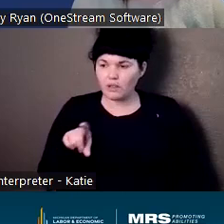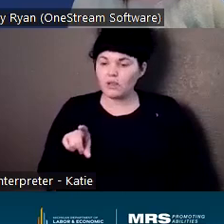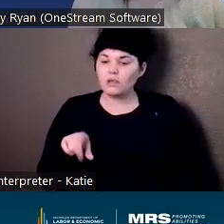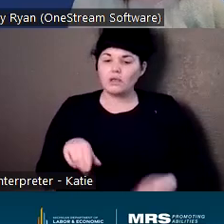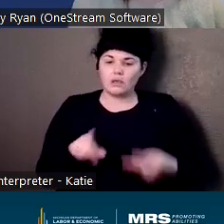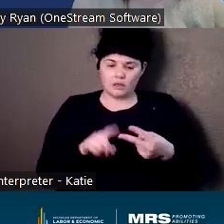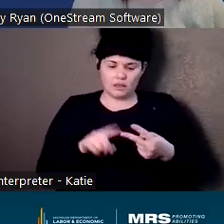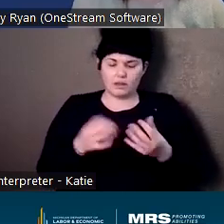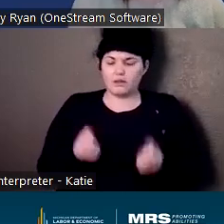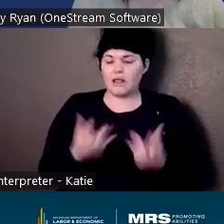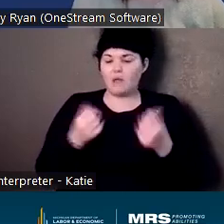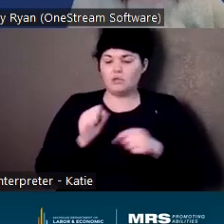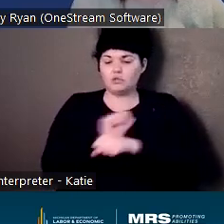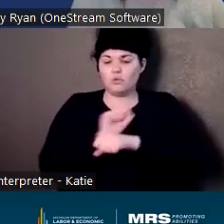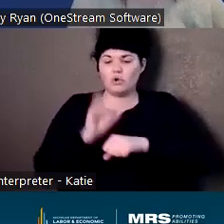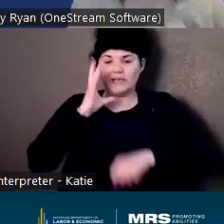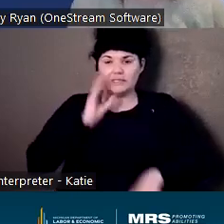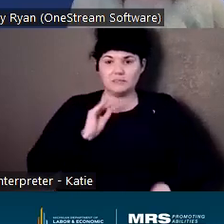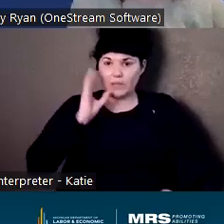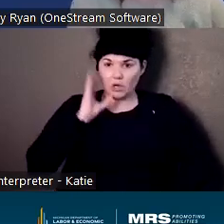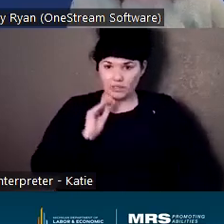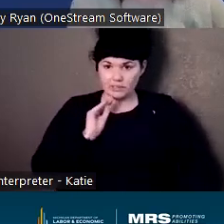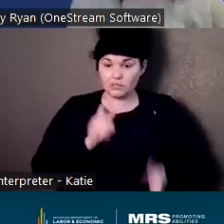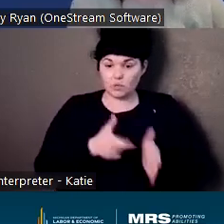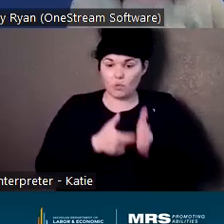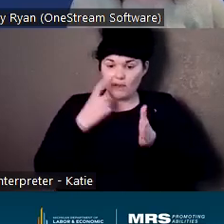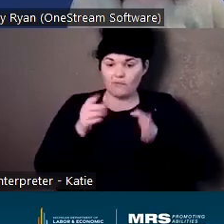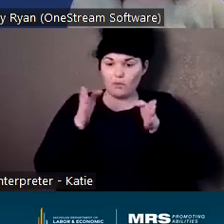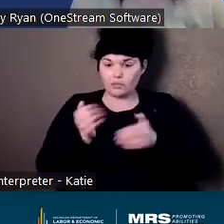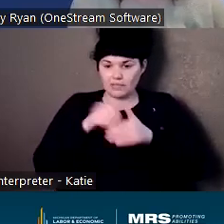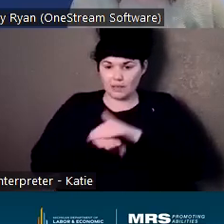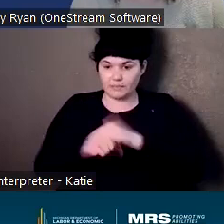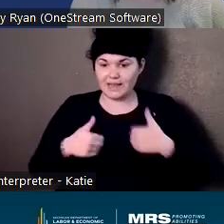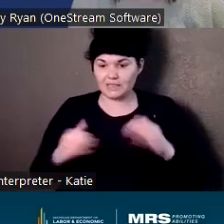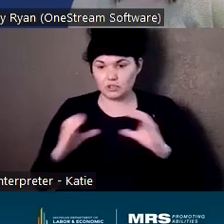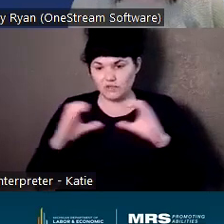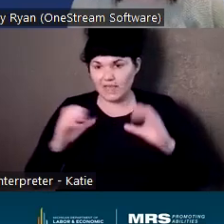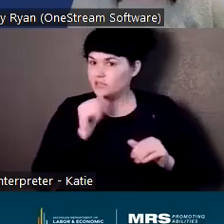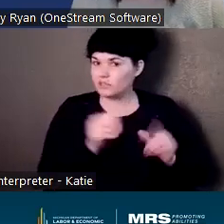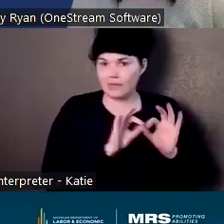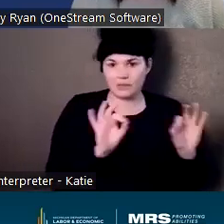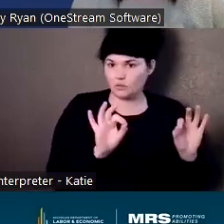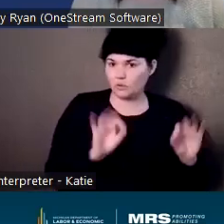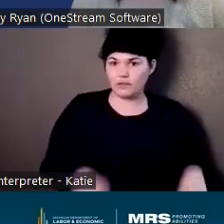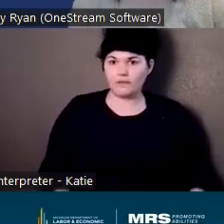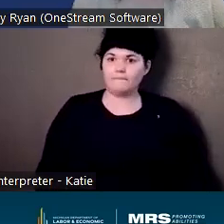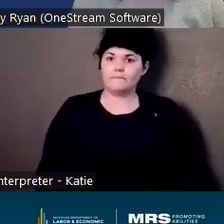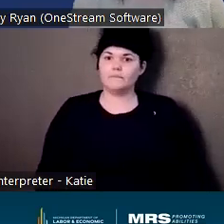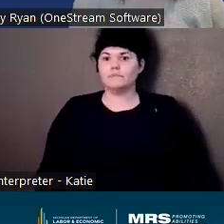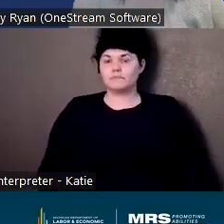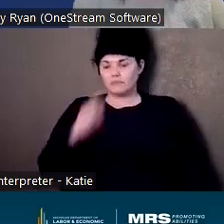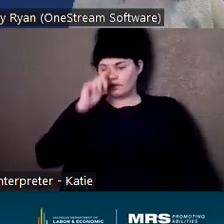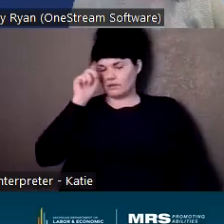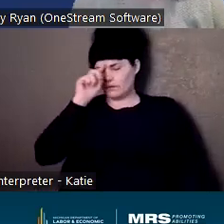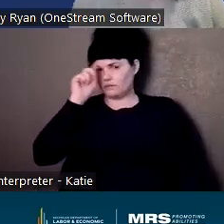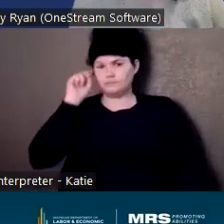is needed for someone that comes in with a certification versus a degree? Yeah. So I would say typically